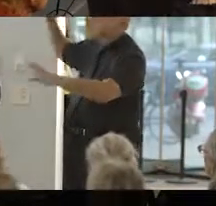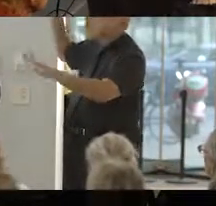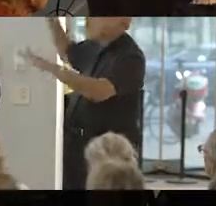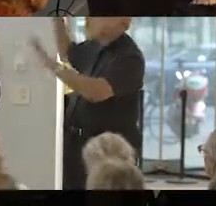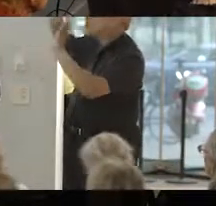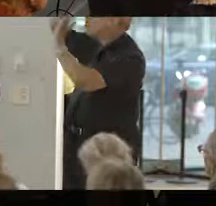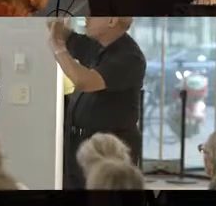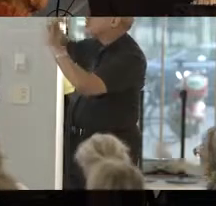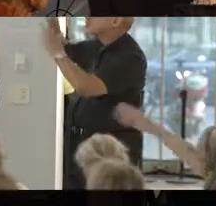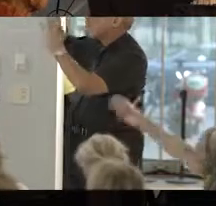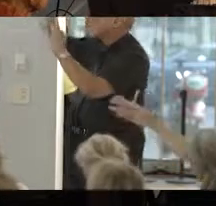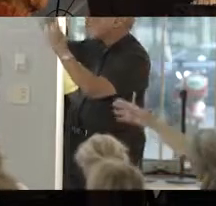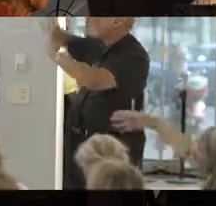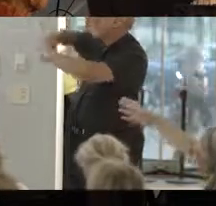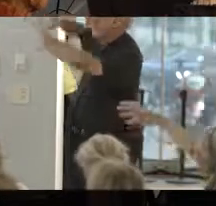ahead.